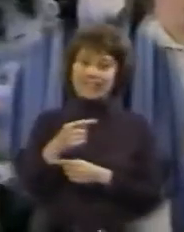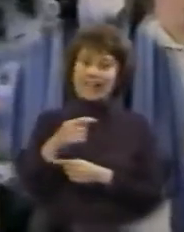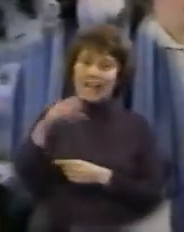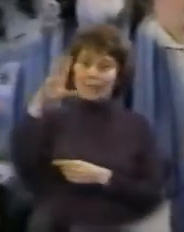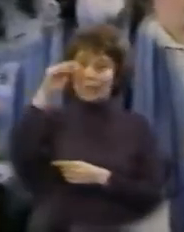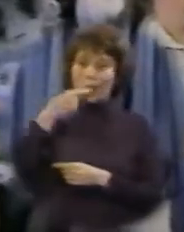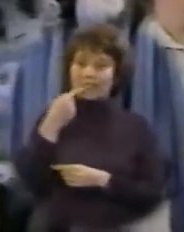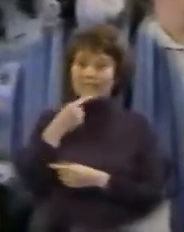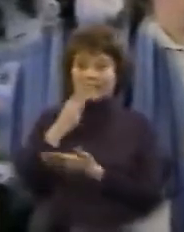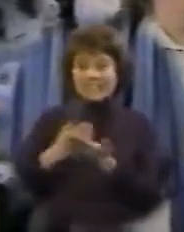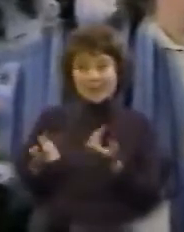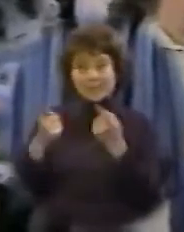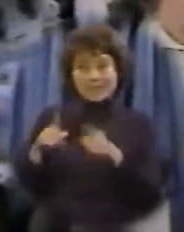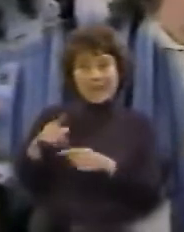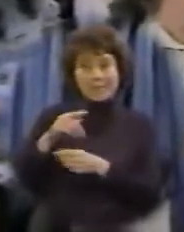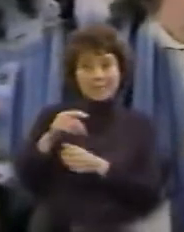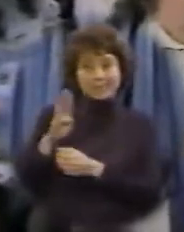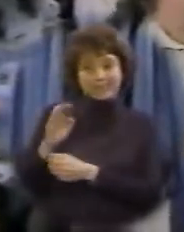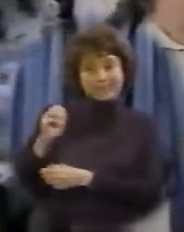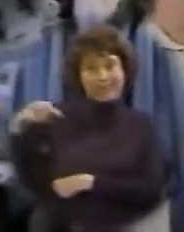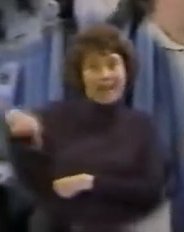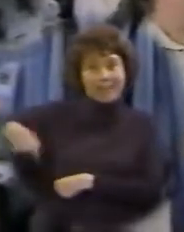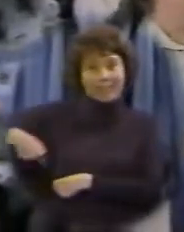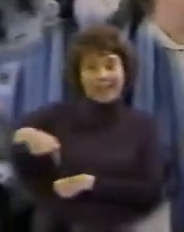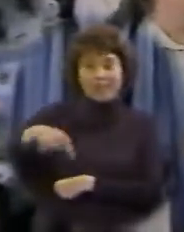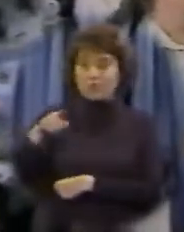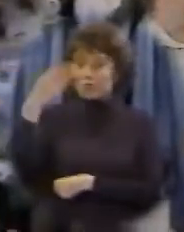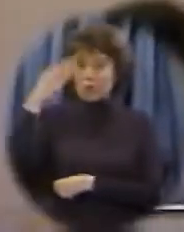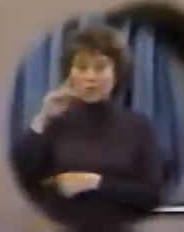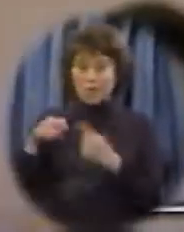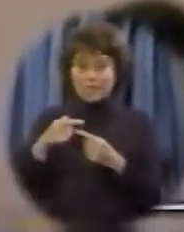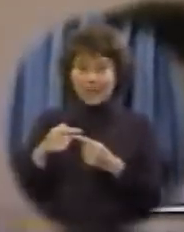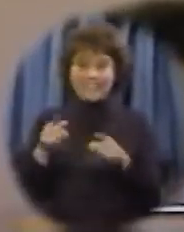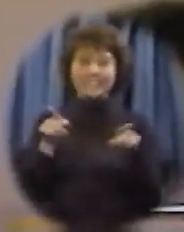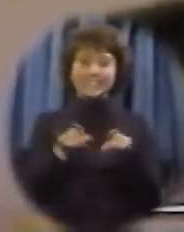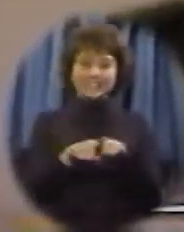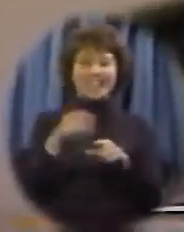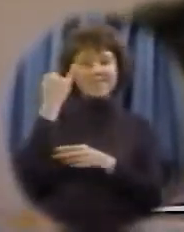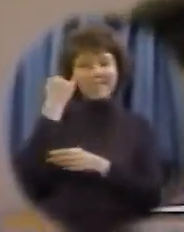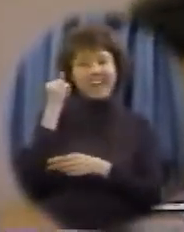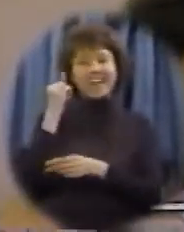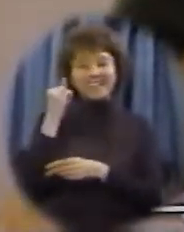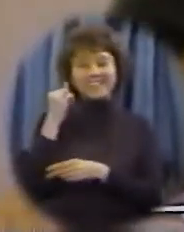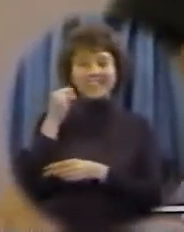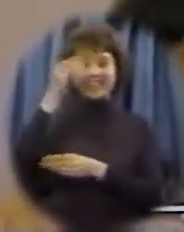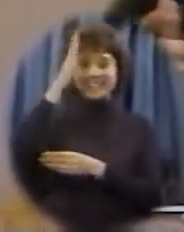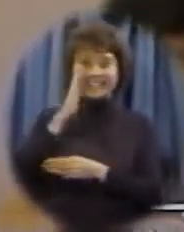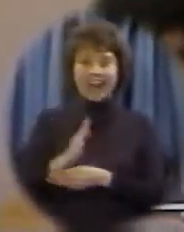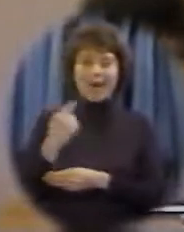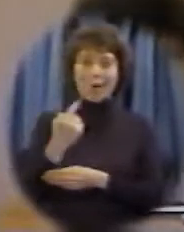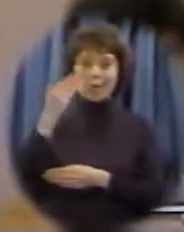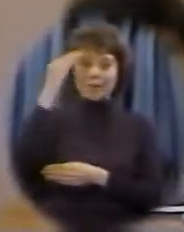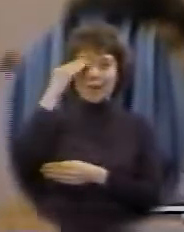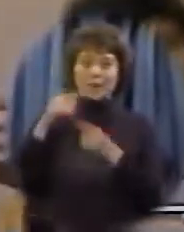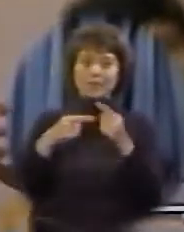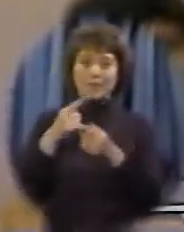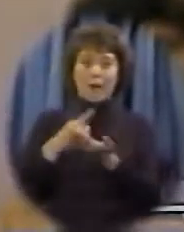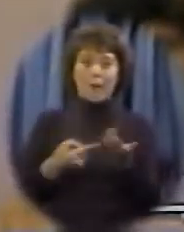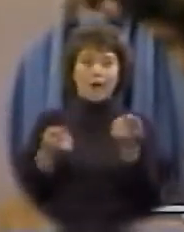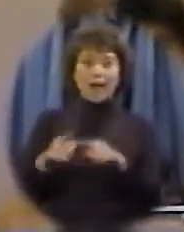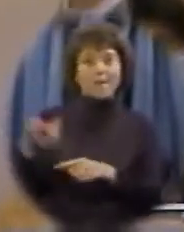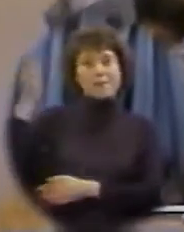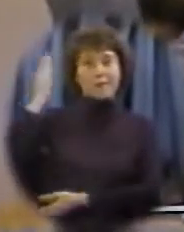the thing I'm saying, something went on back there that only God knows about. And therefore, only God could tell us. Amen. So that's the reason I